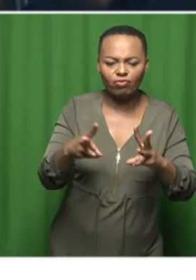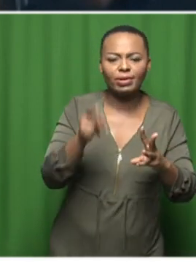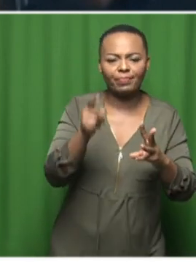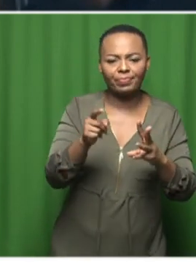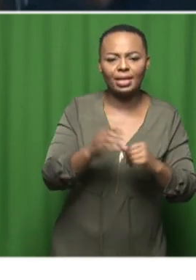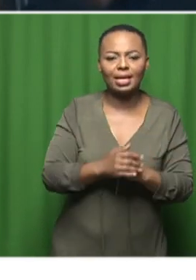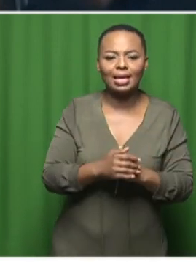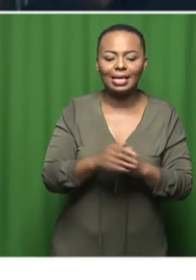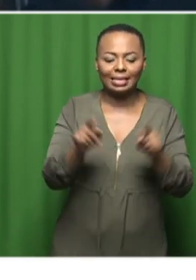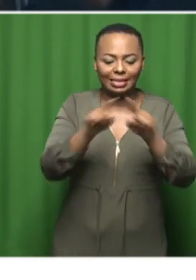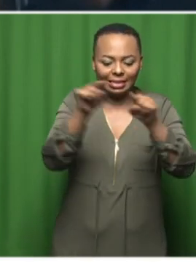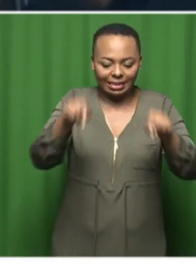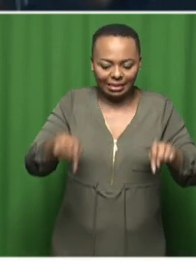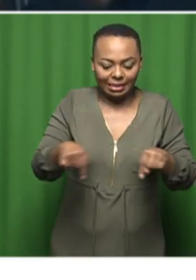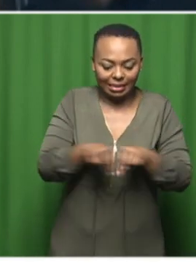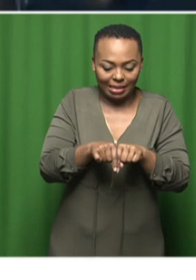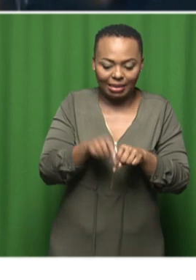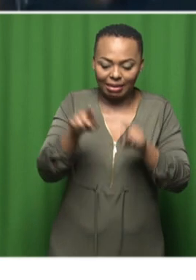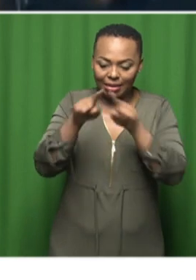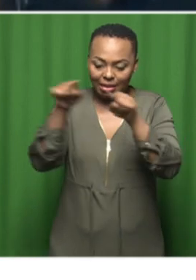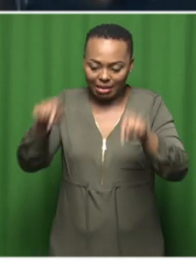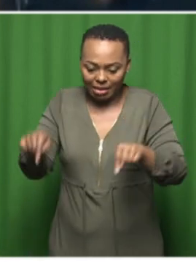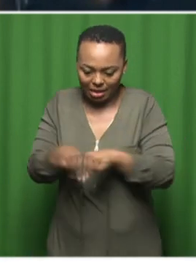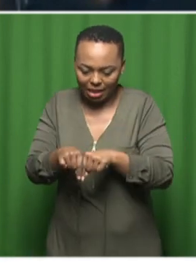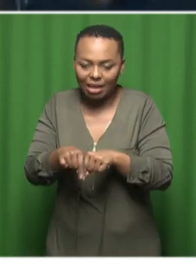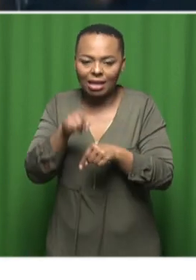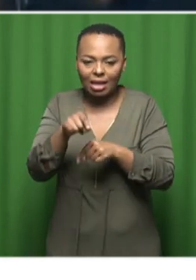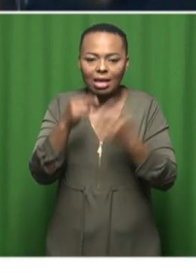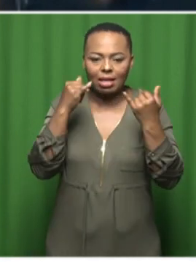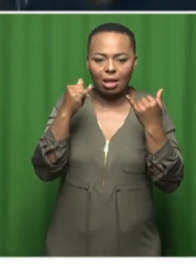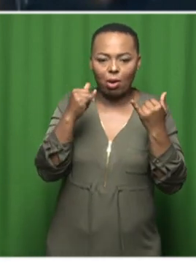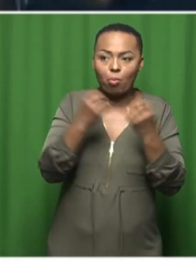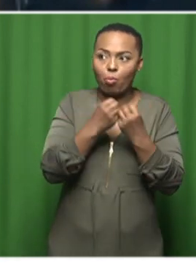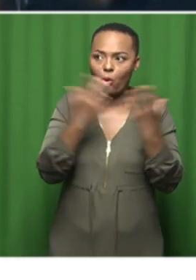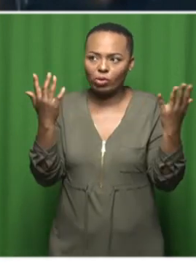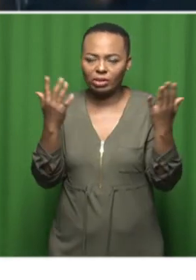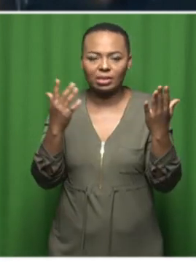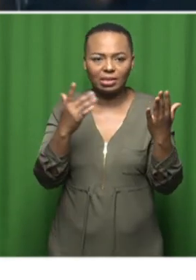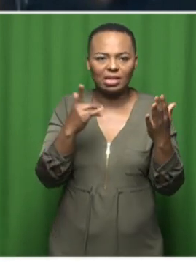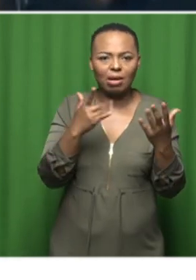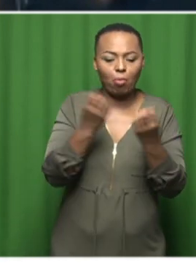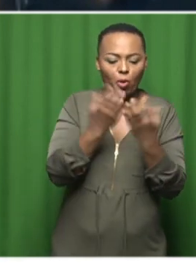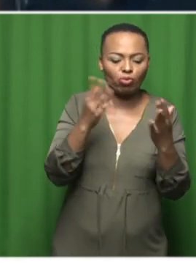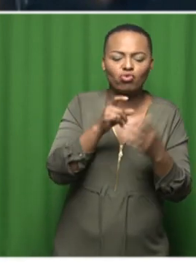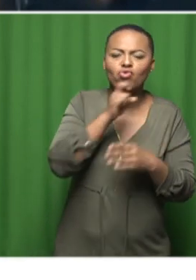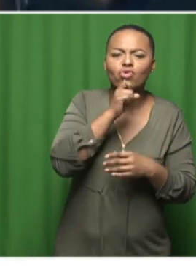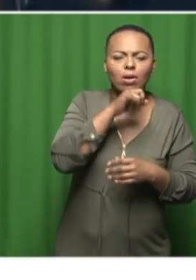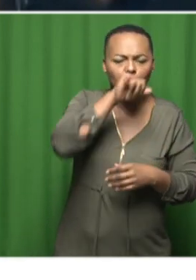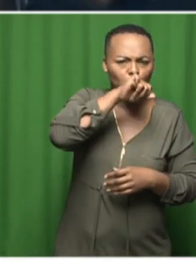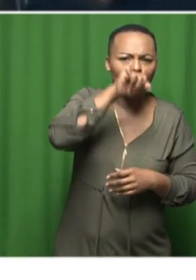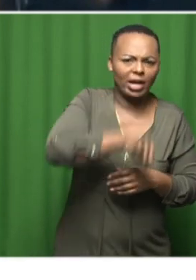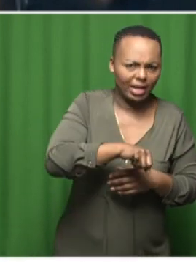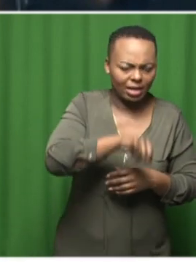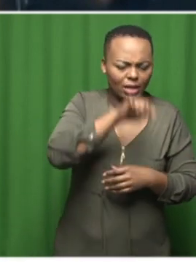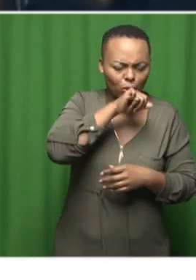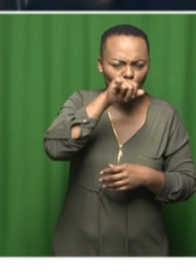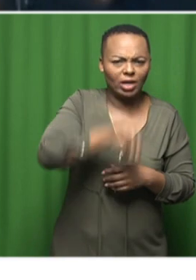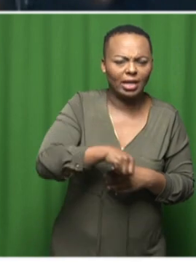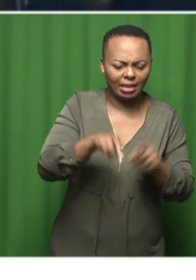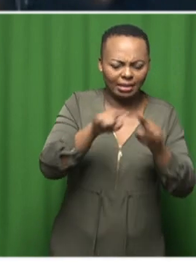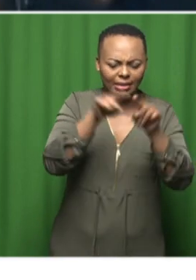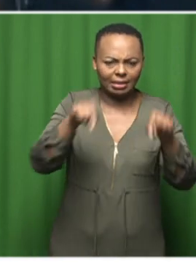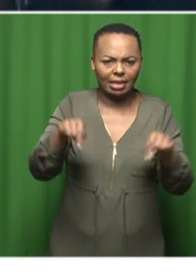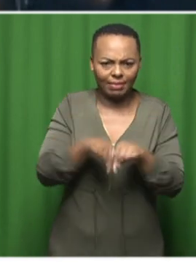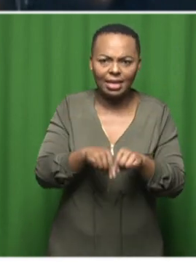And ceramics itself is, you know, currently in the design industry, ceramic, the things that the